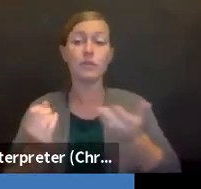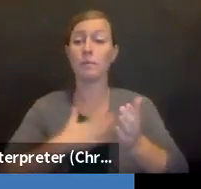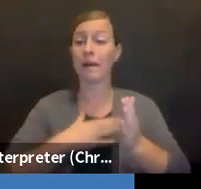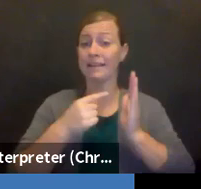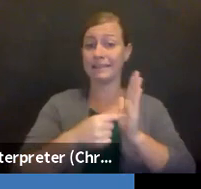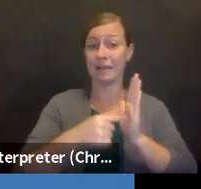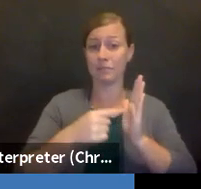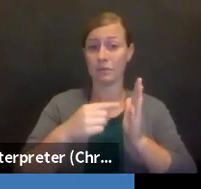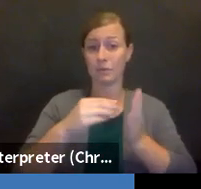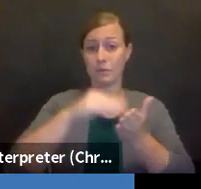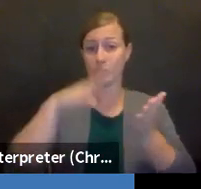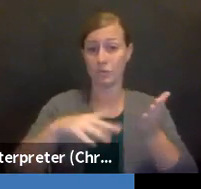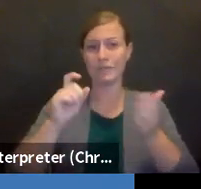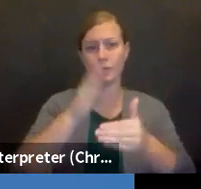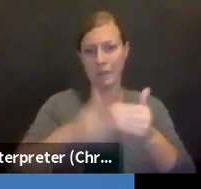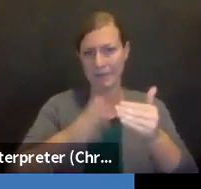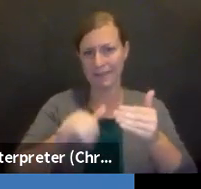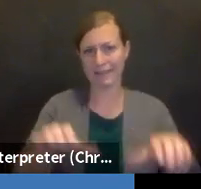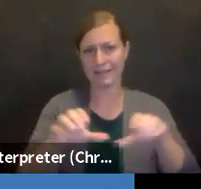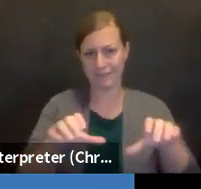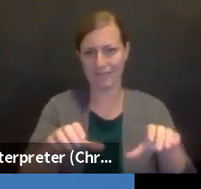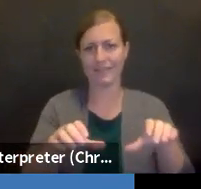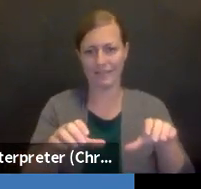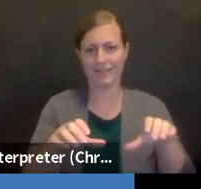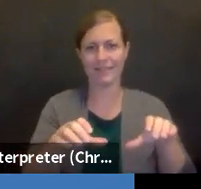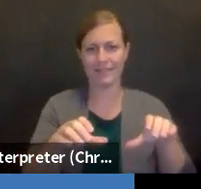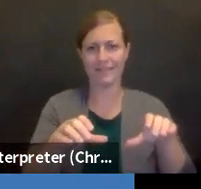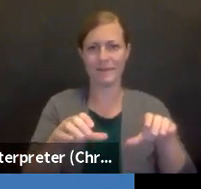will need to complete this activity